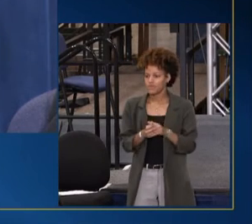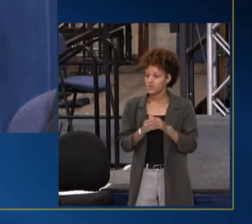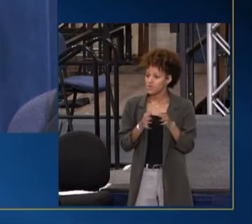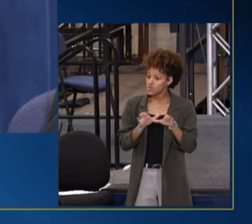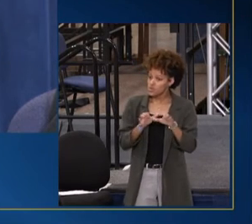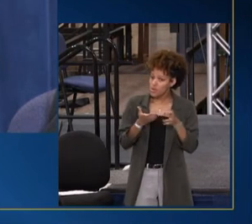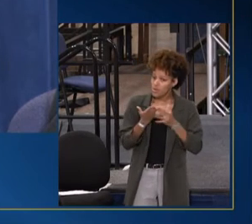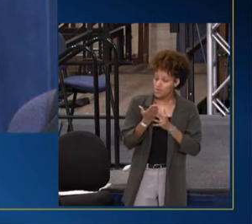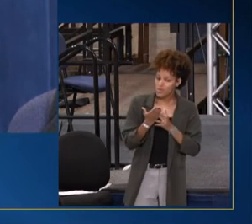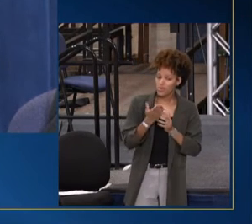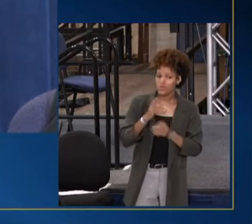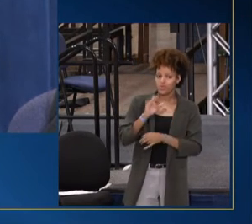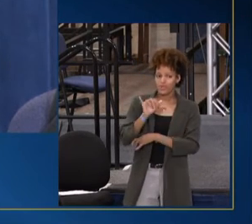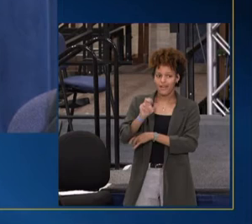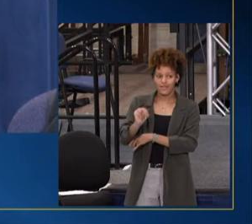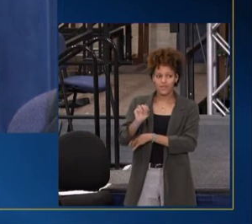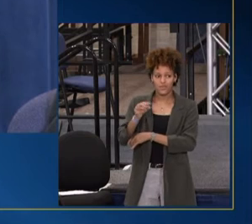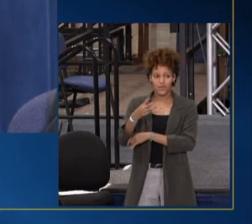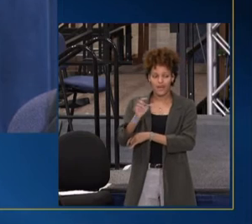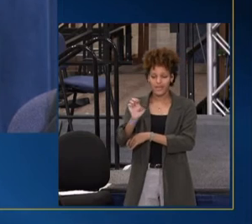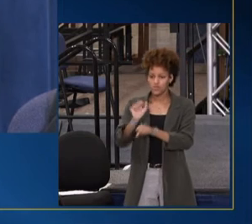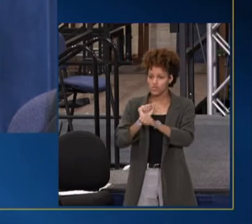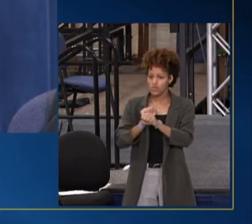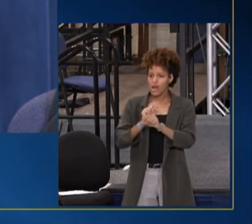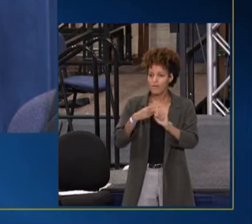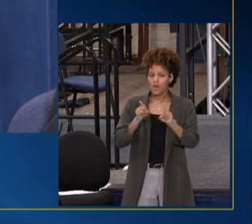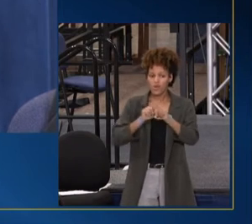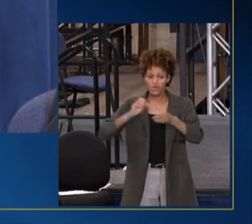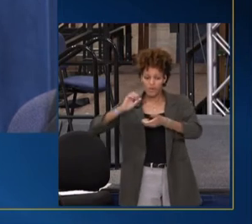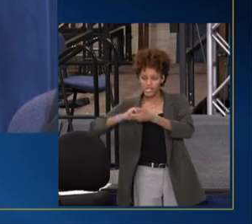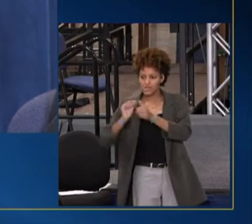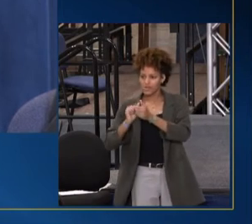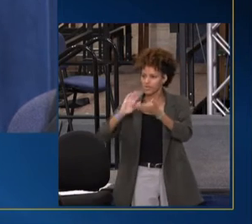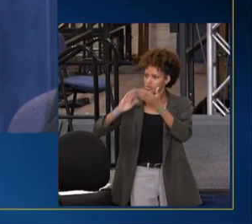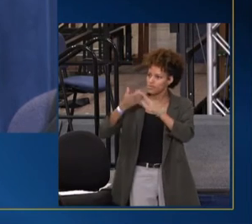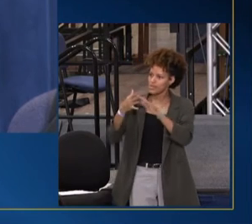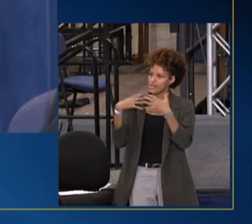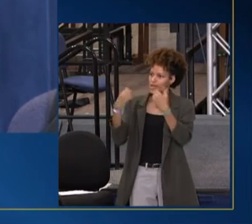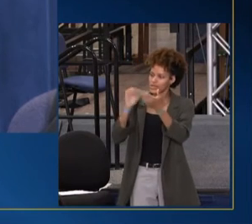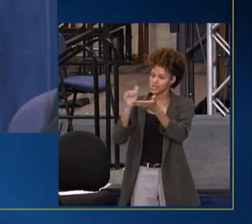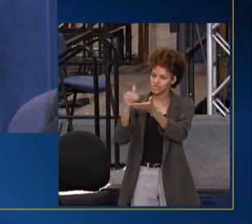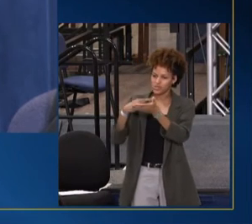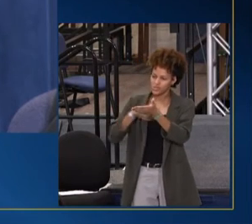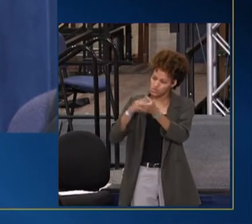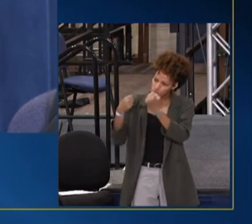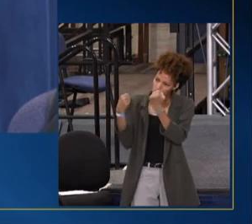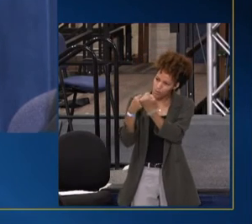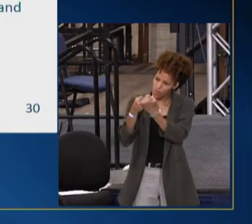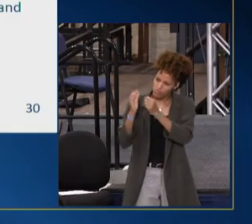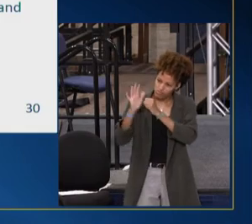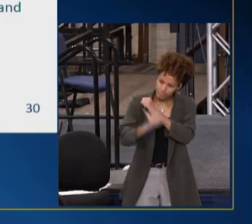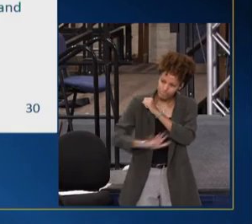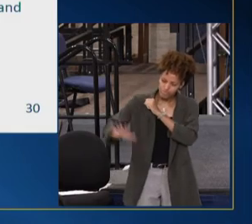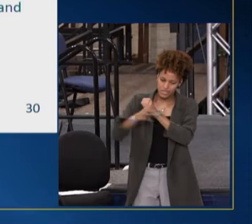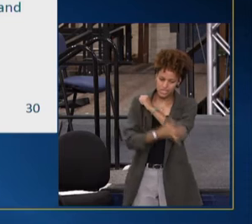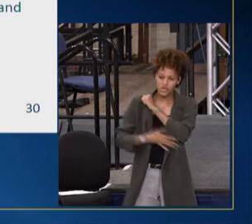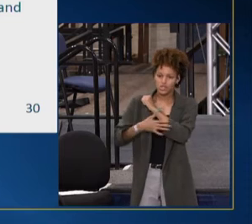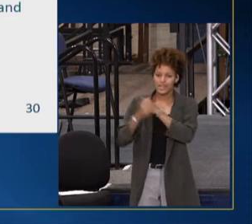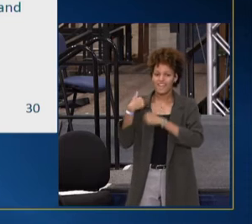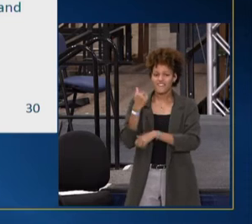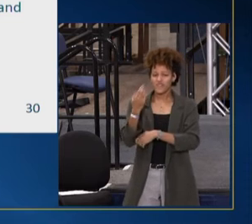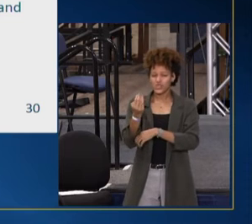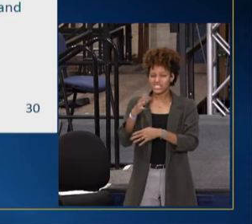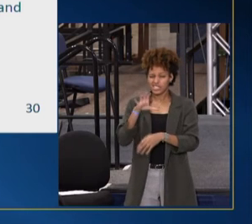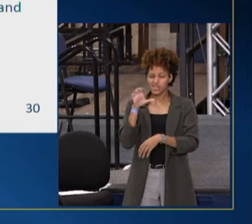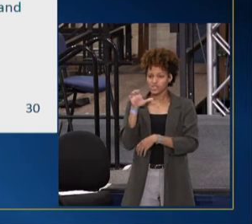our Ryan White work, but also through our partnership with the community health centers that we support throughout the country. There are 1,400 community